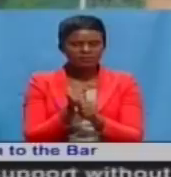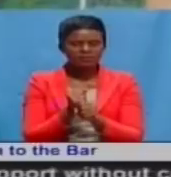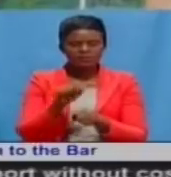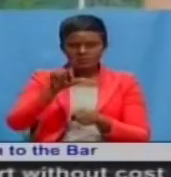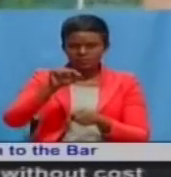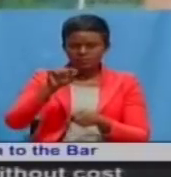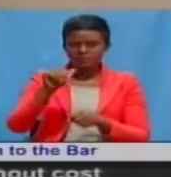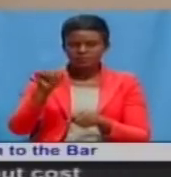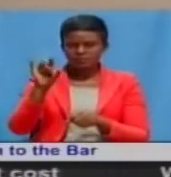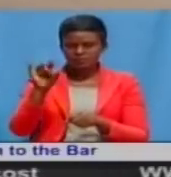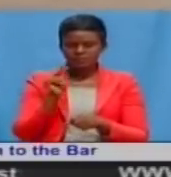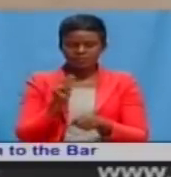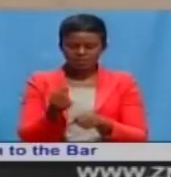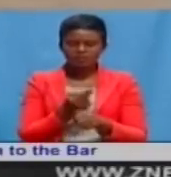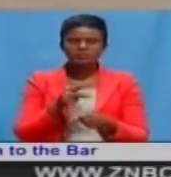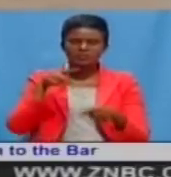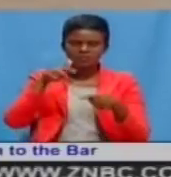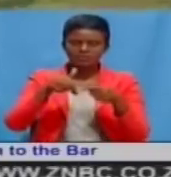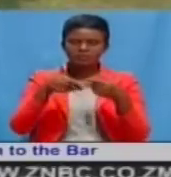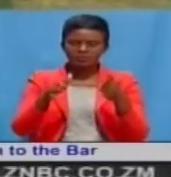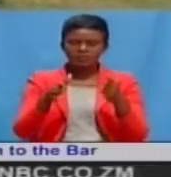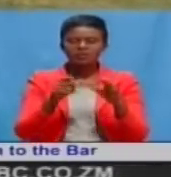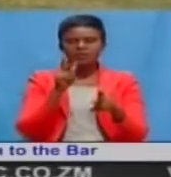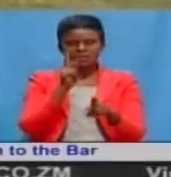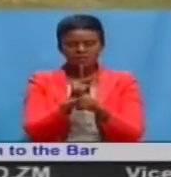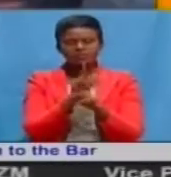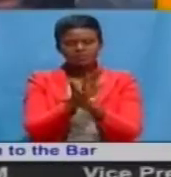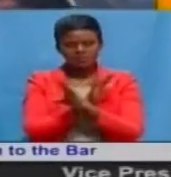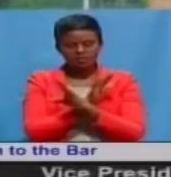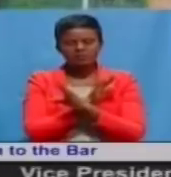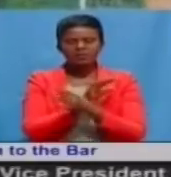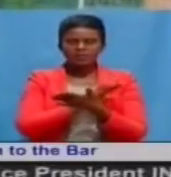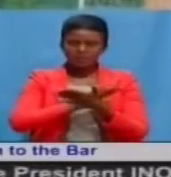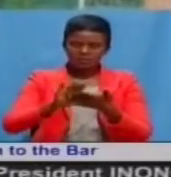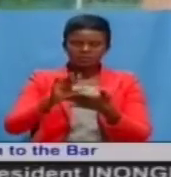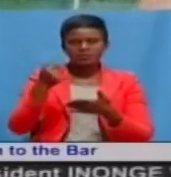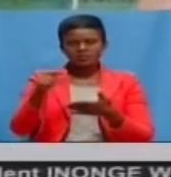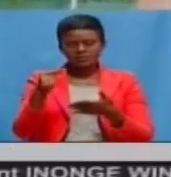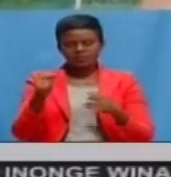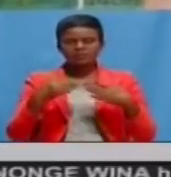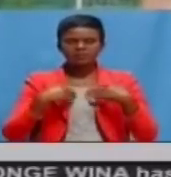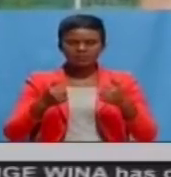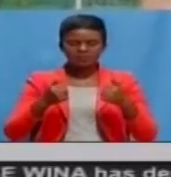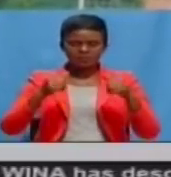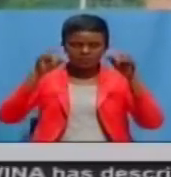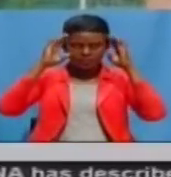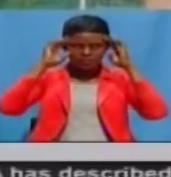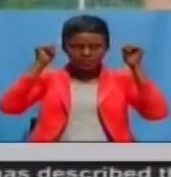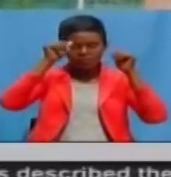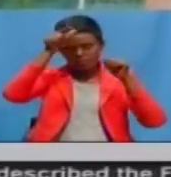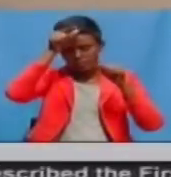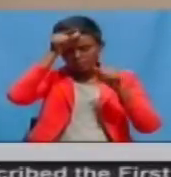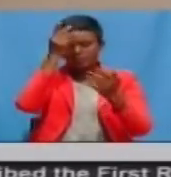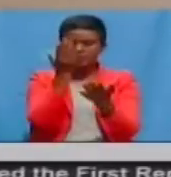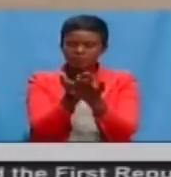2018, as we relaunch the Keep Zambia Clean, Green and Healthy. Meanwhile, President Lungu has suggested that one